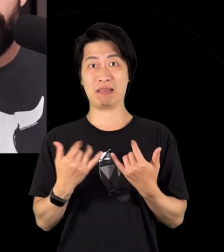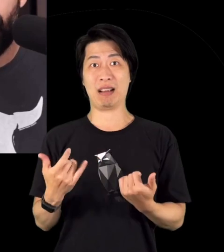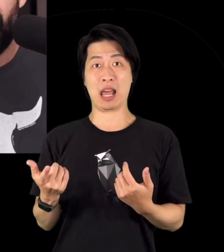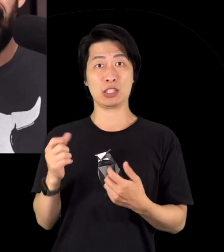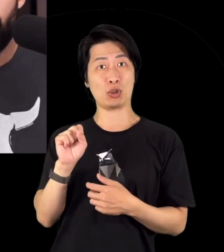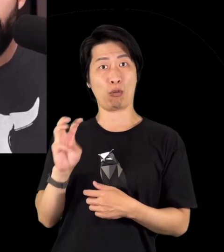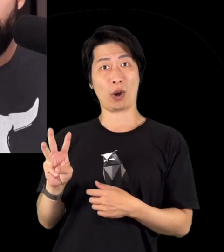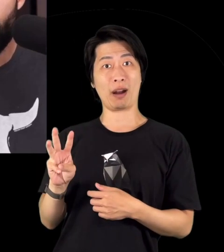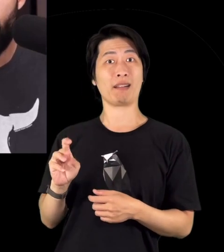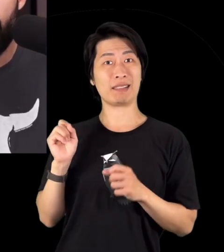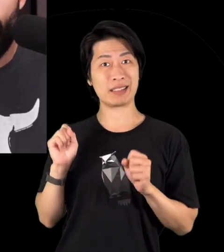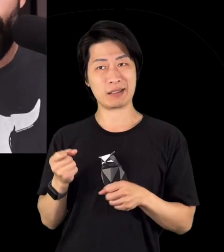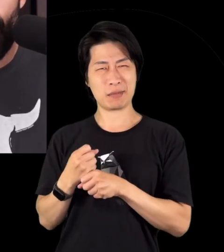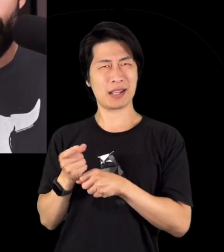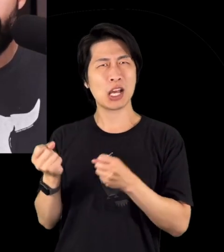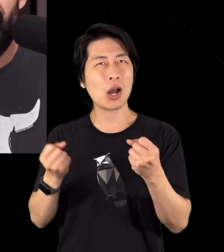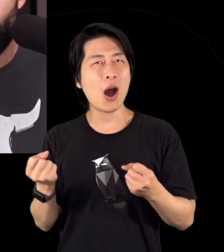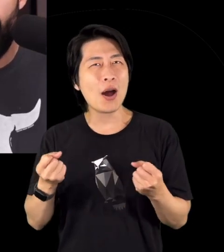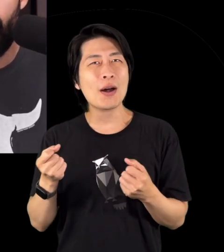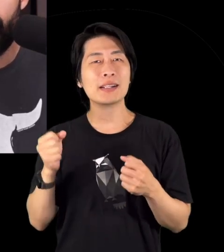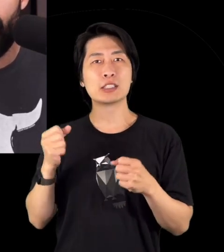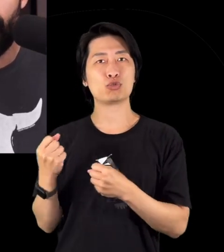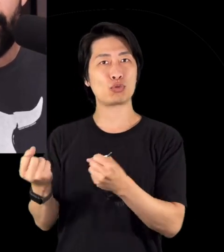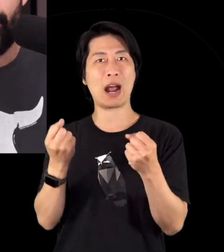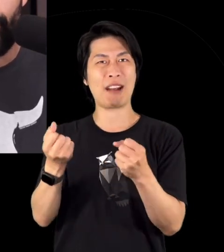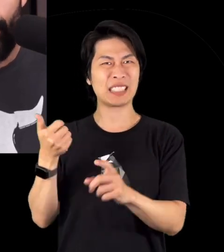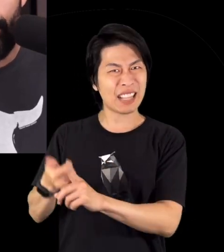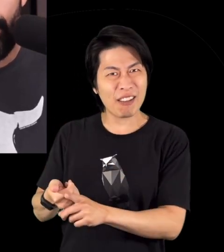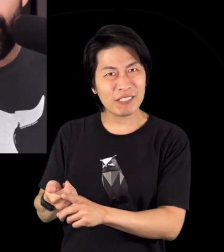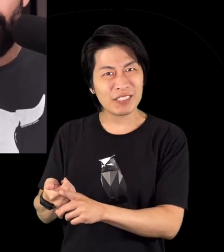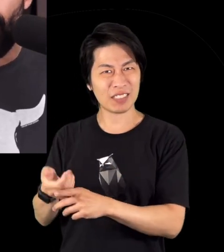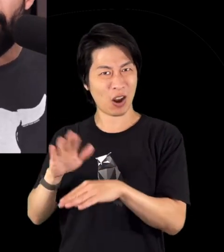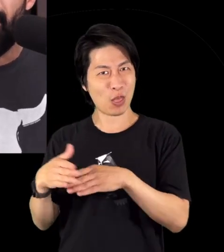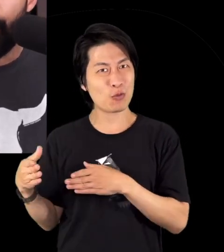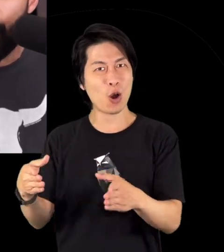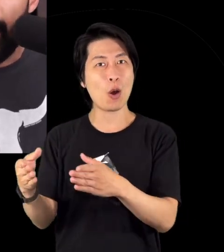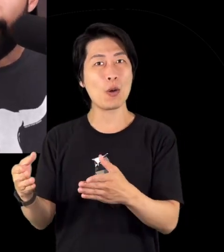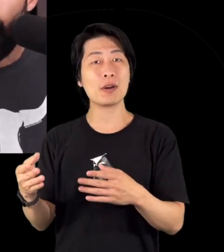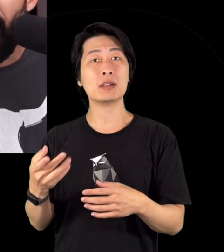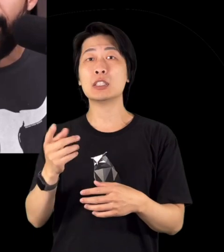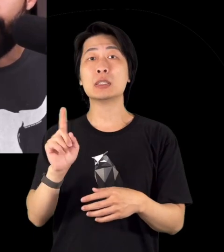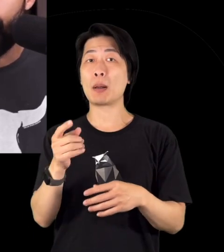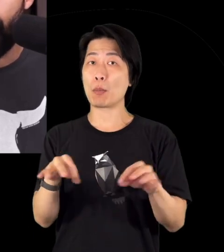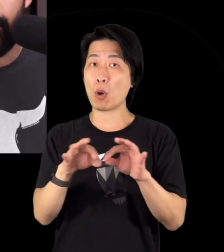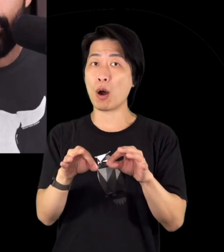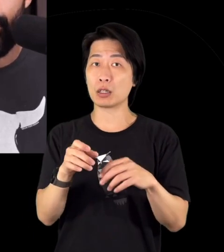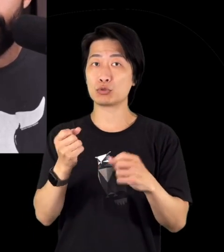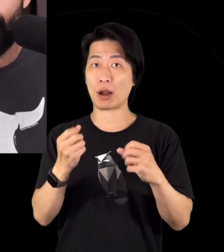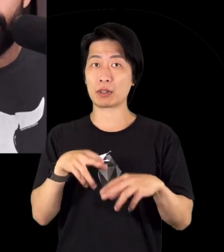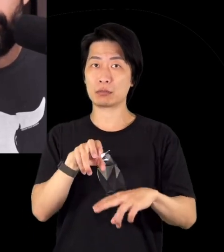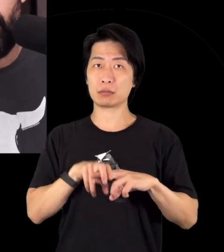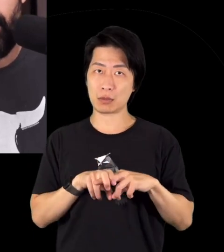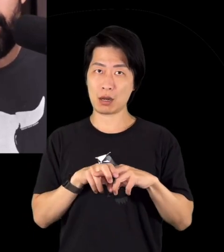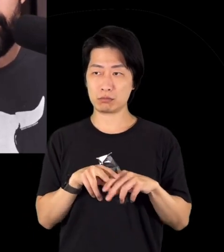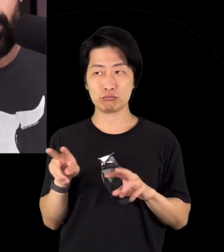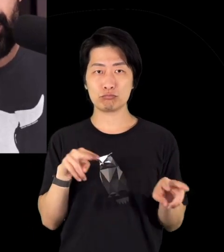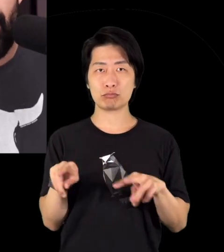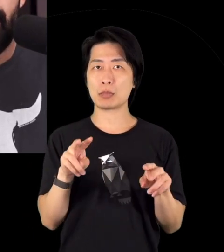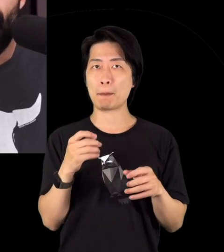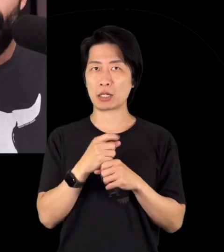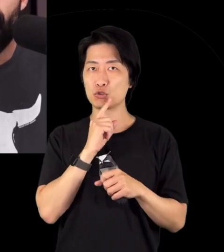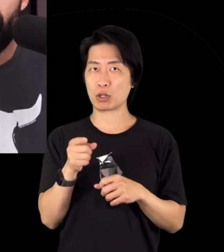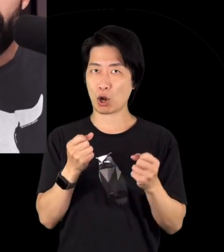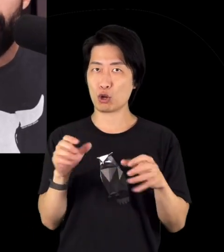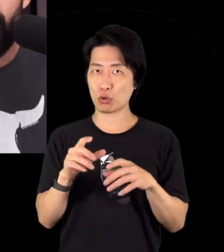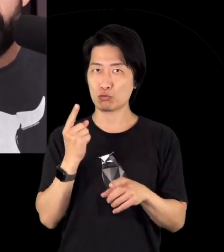this software is made so that the cars can drive themselves around the road, but with a driver making sure that the car is doing the right things.